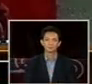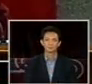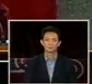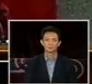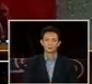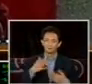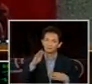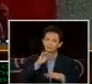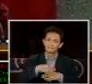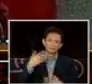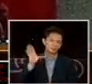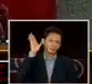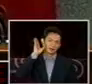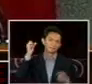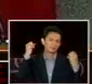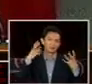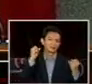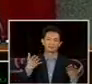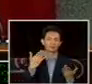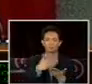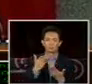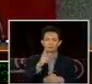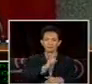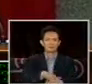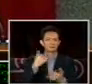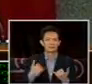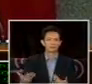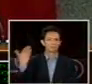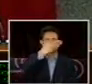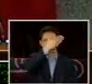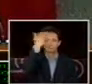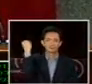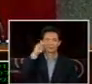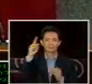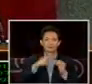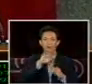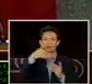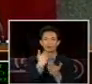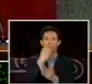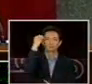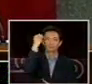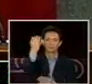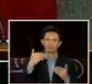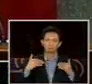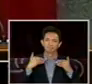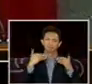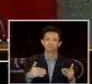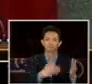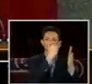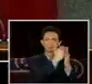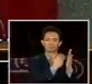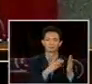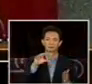We have heard enough. So let us forget about these opinions. Let's go to the business of the day. Present the